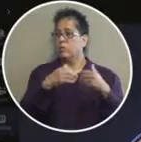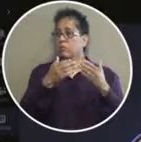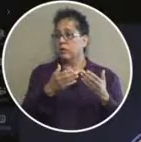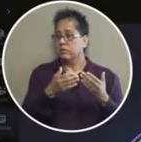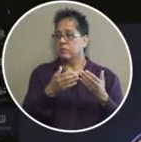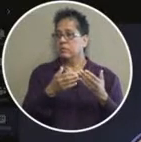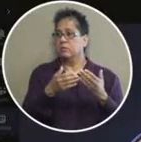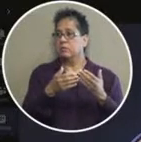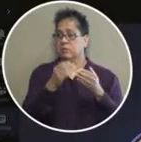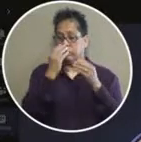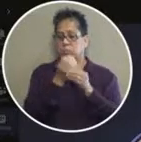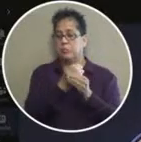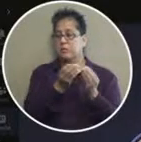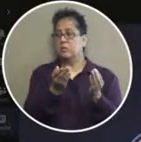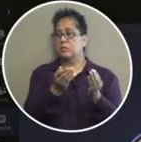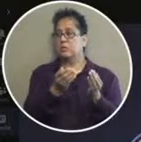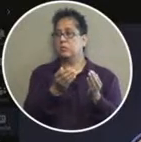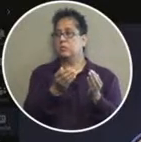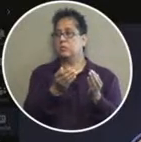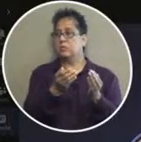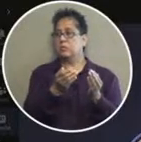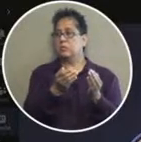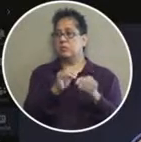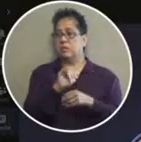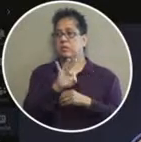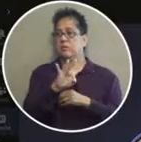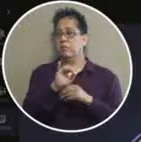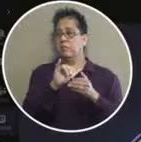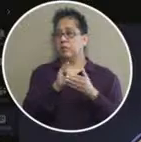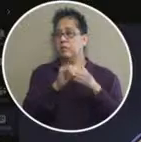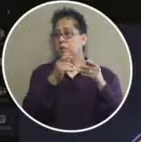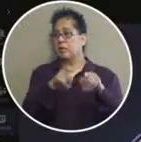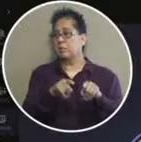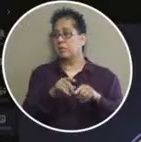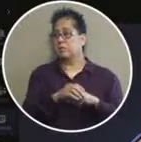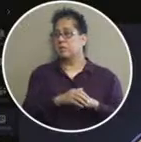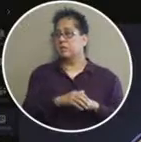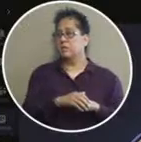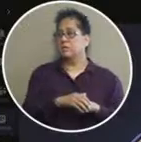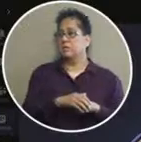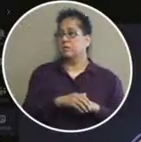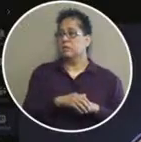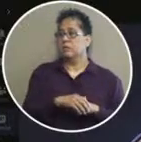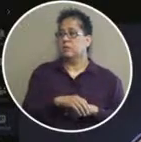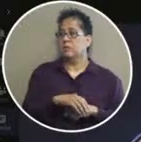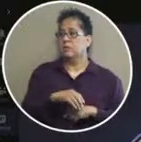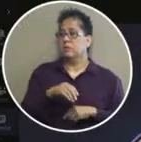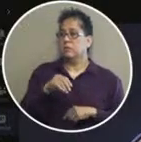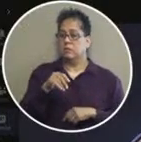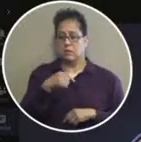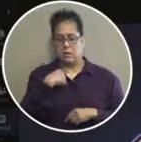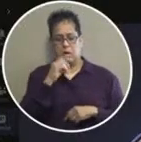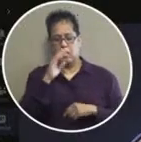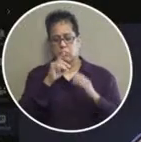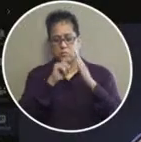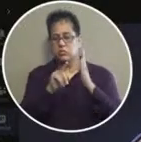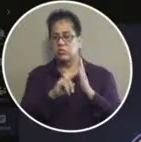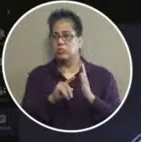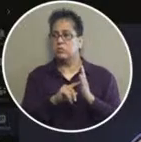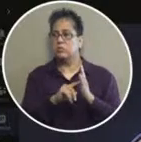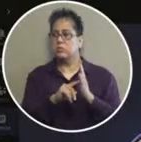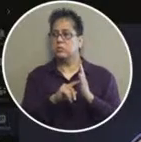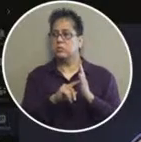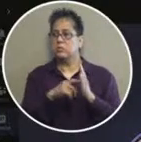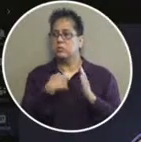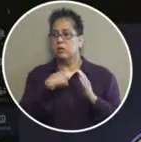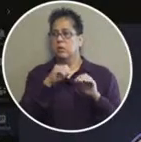like information on if that has occurred? Yeah, definitely, I will look into that so I